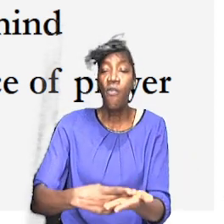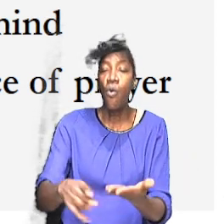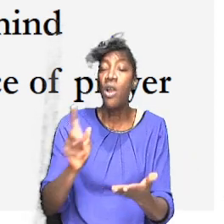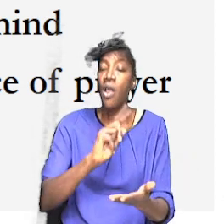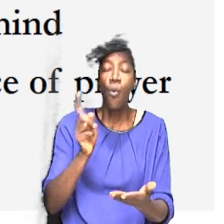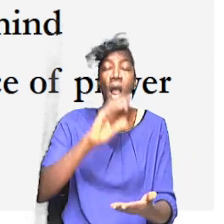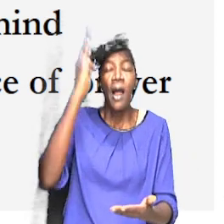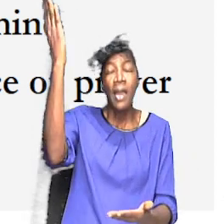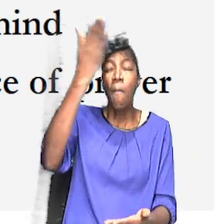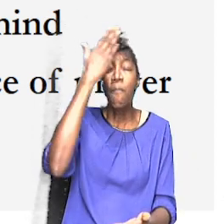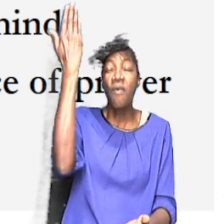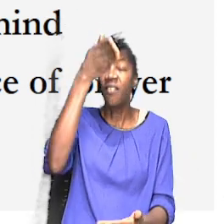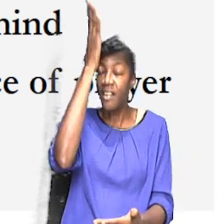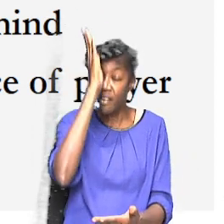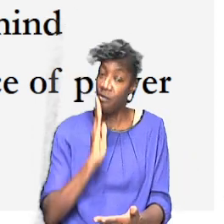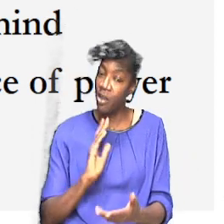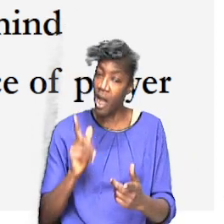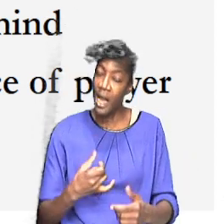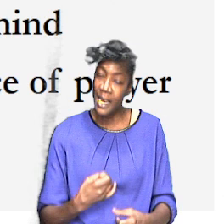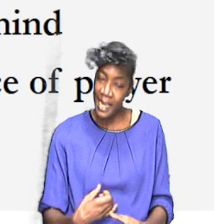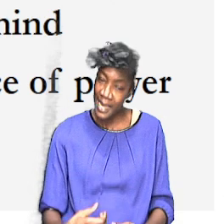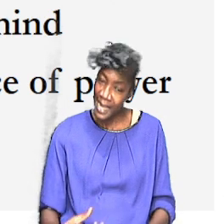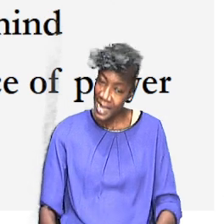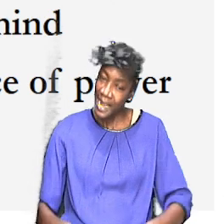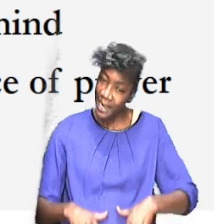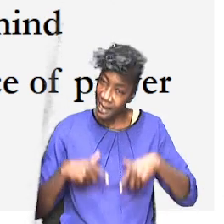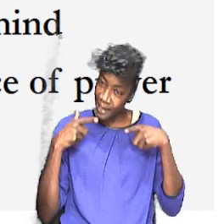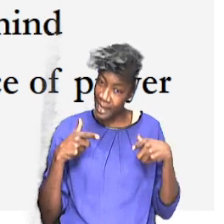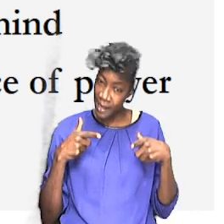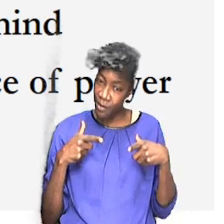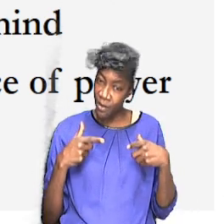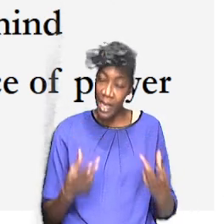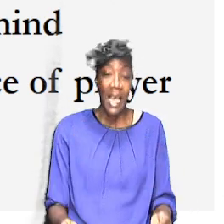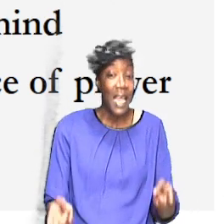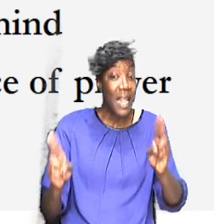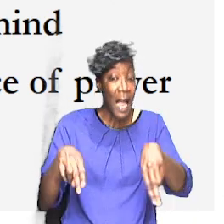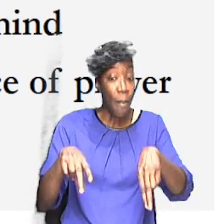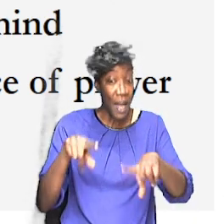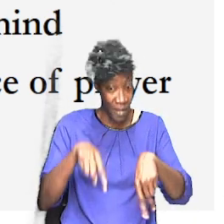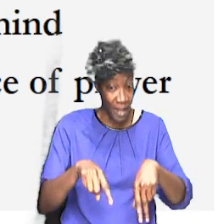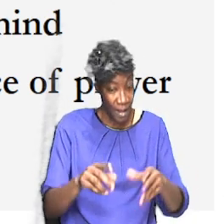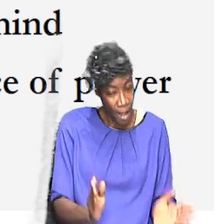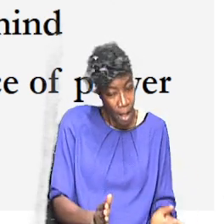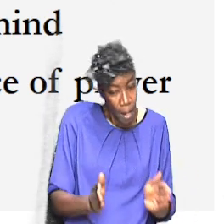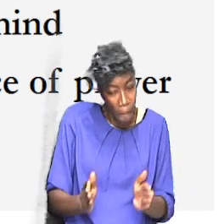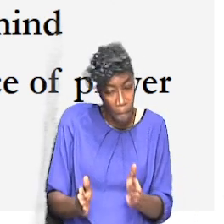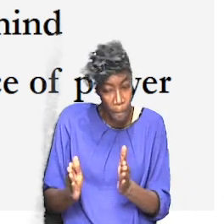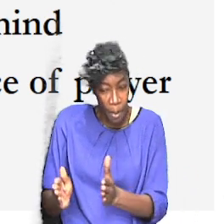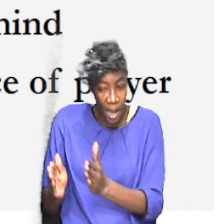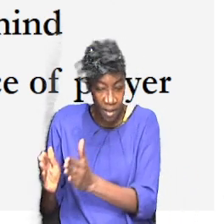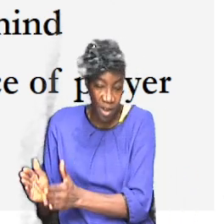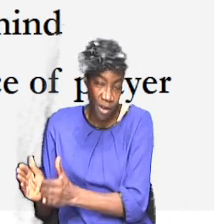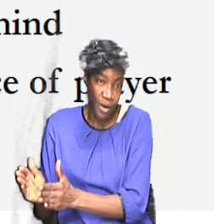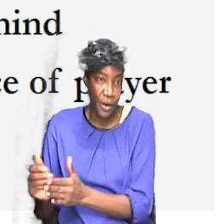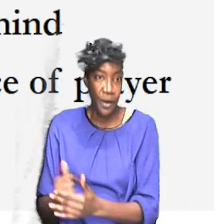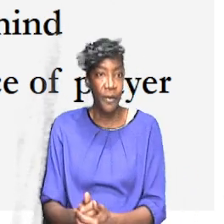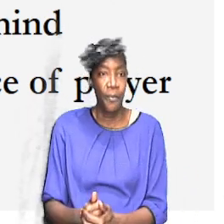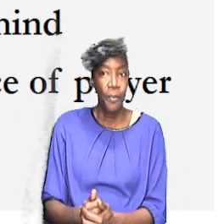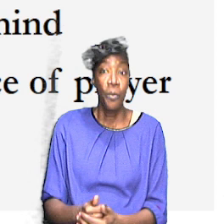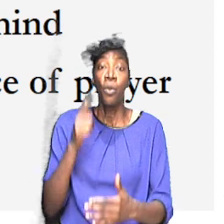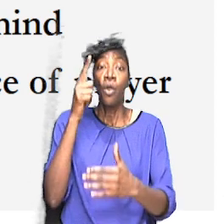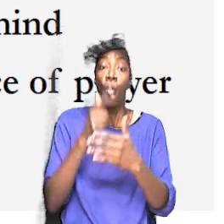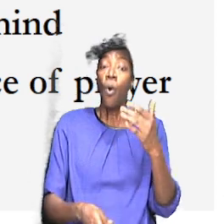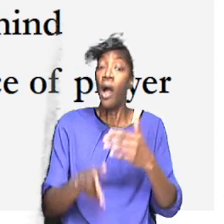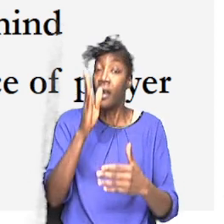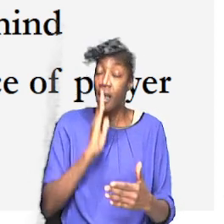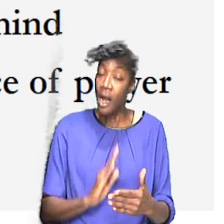presence of God would have dwelt. Amen. And it so happened that this pattern, in my opinion, this pattern is what God